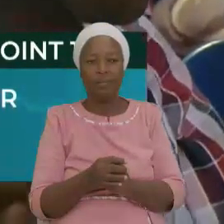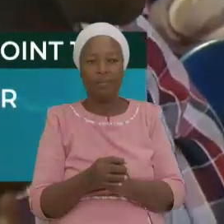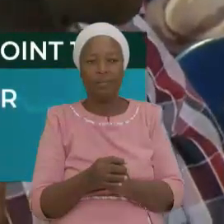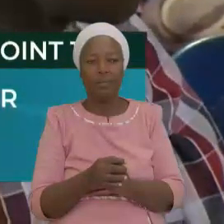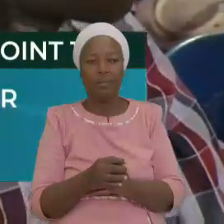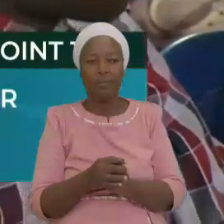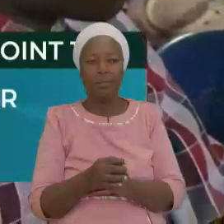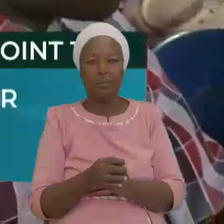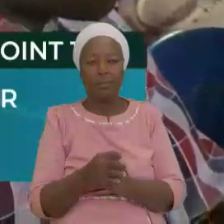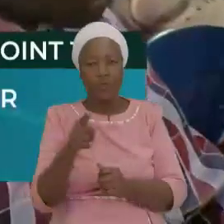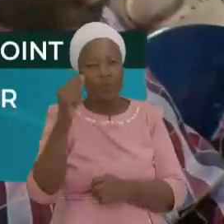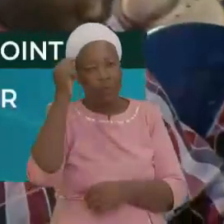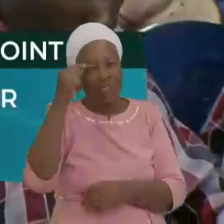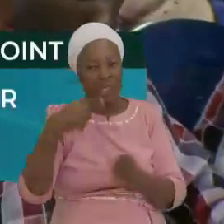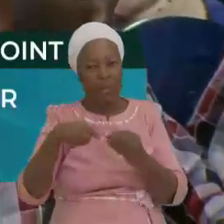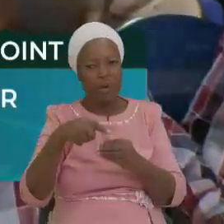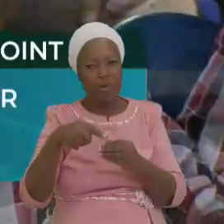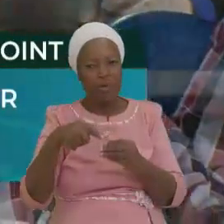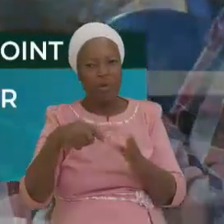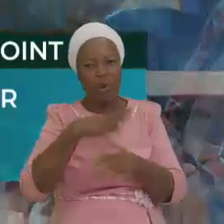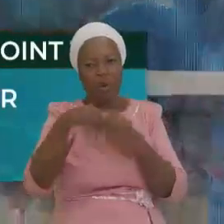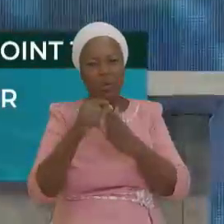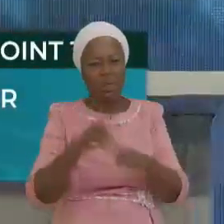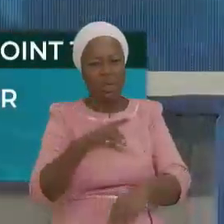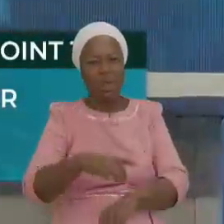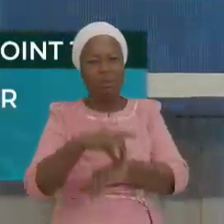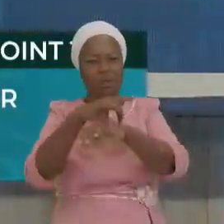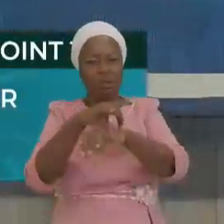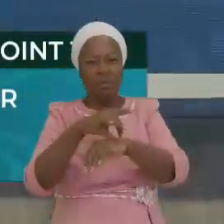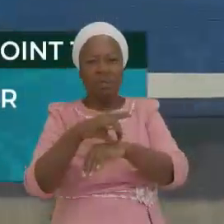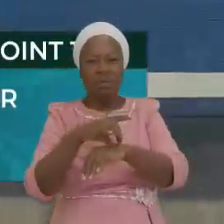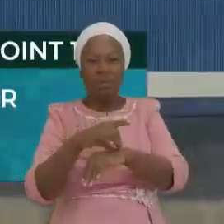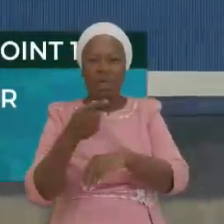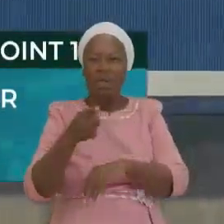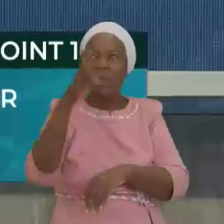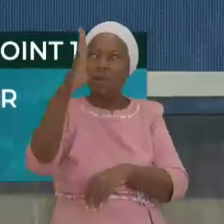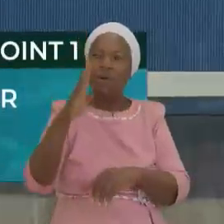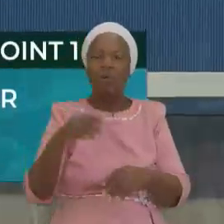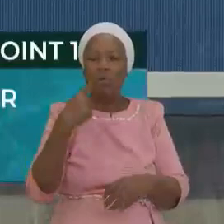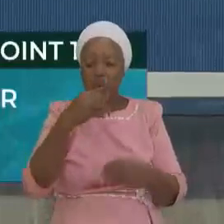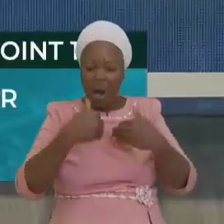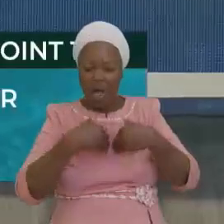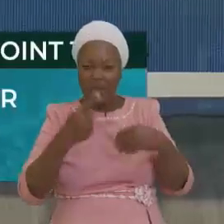Think about the whole earth. The God who has the power